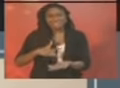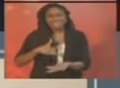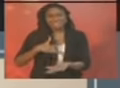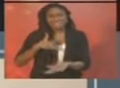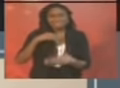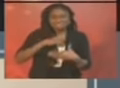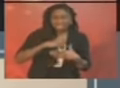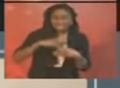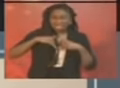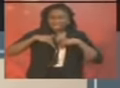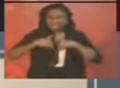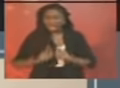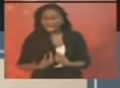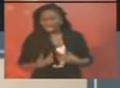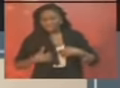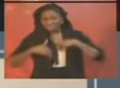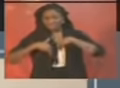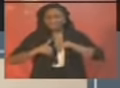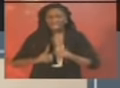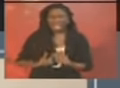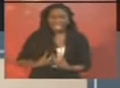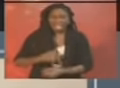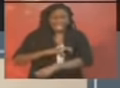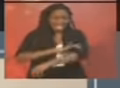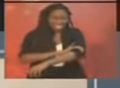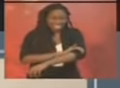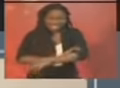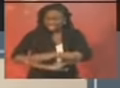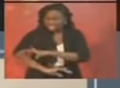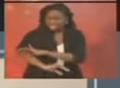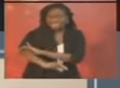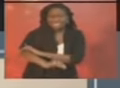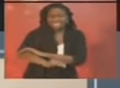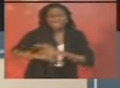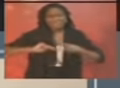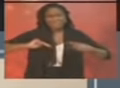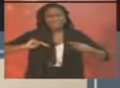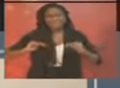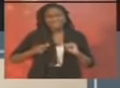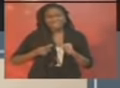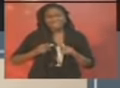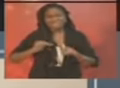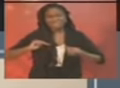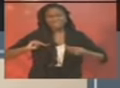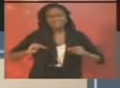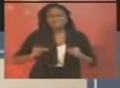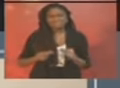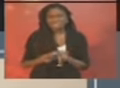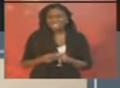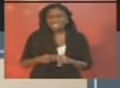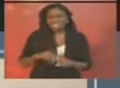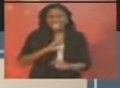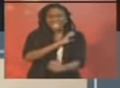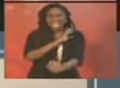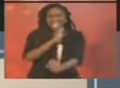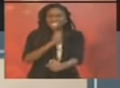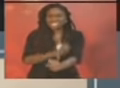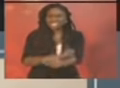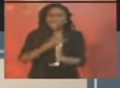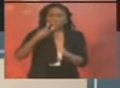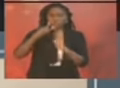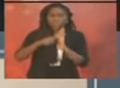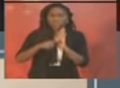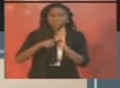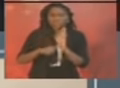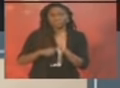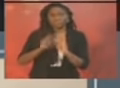have joint pains, and they're still not able to go back into society in terms of go back to school. They still have no energy. So we still have to